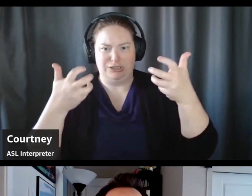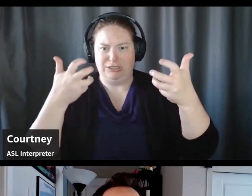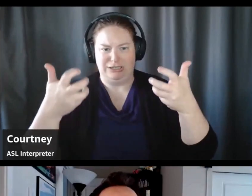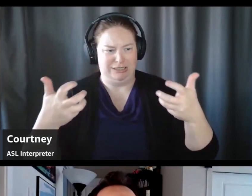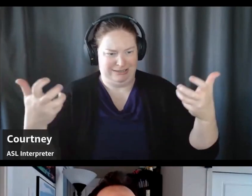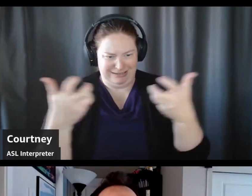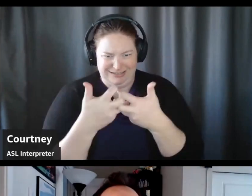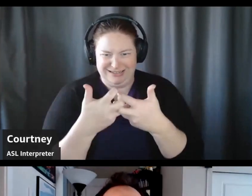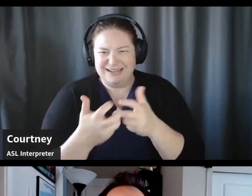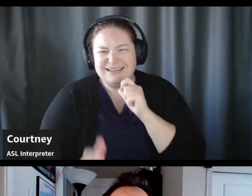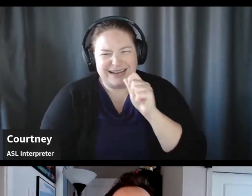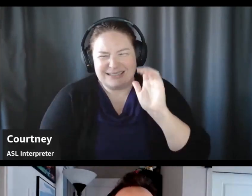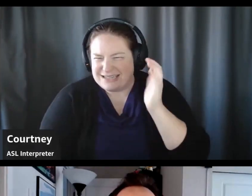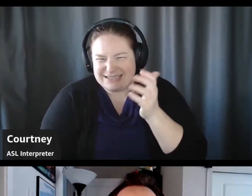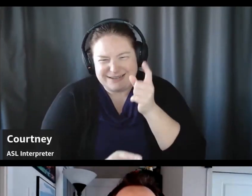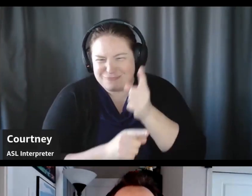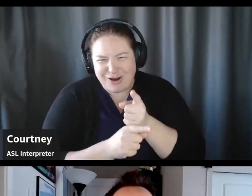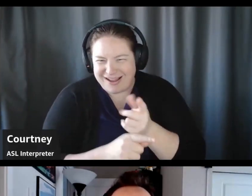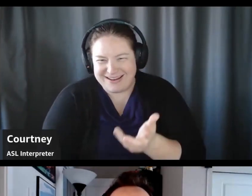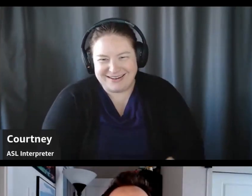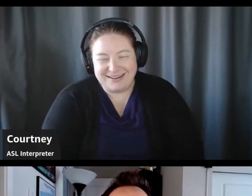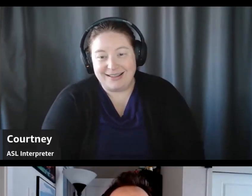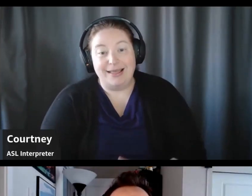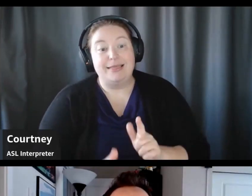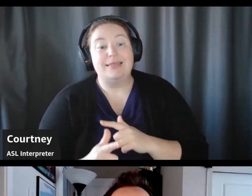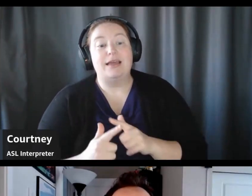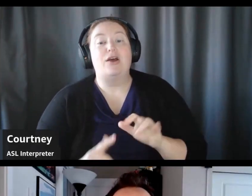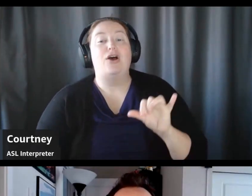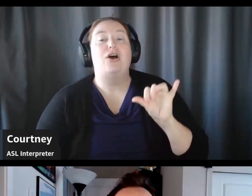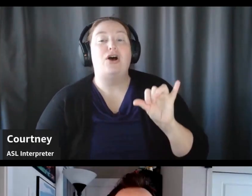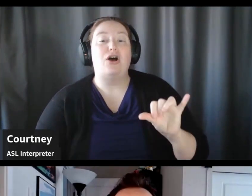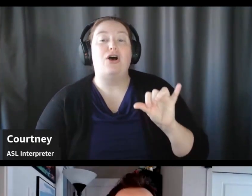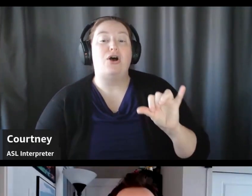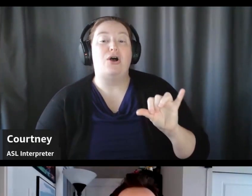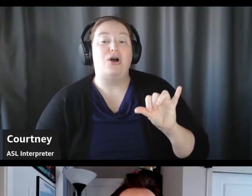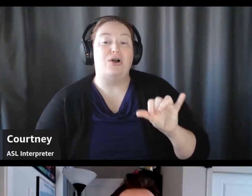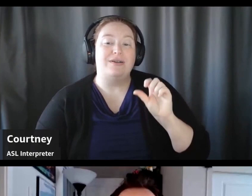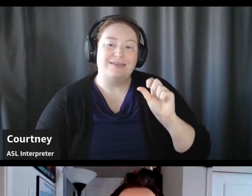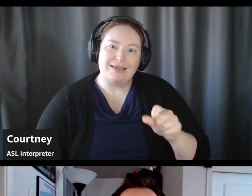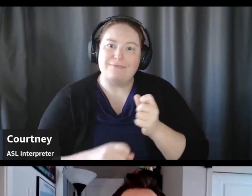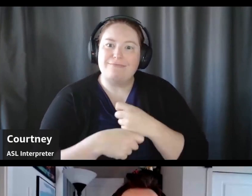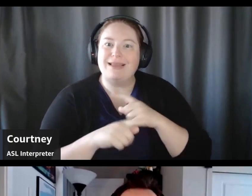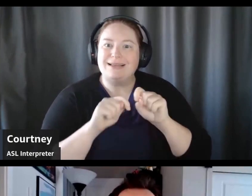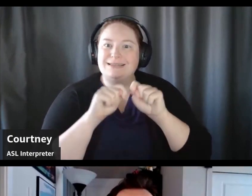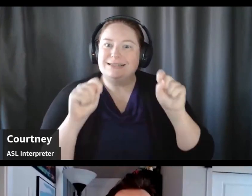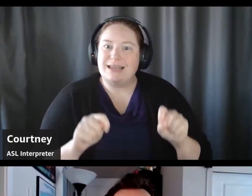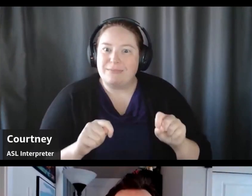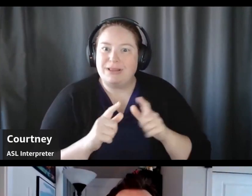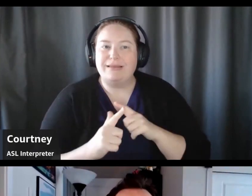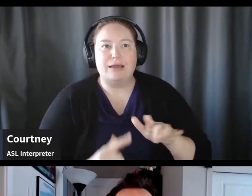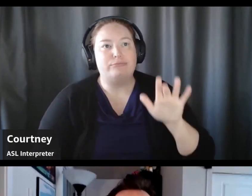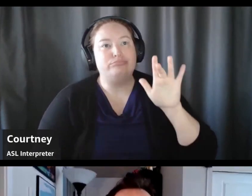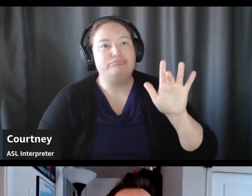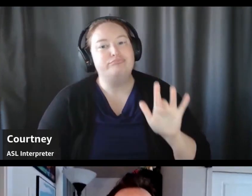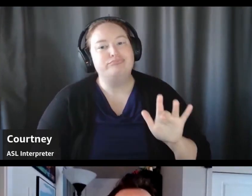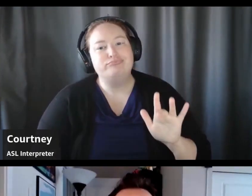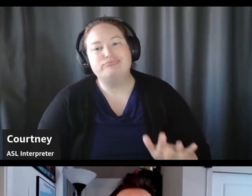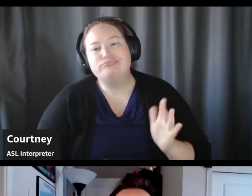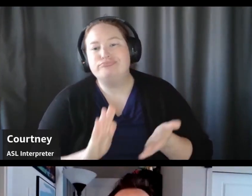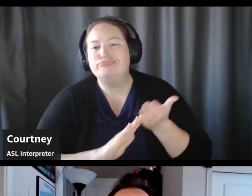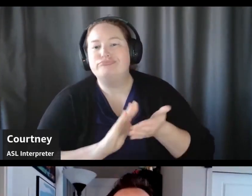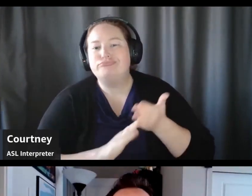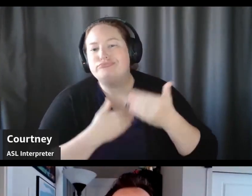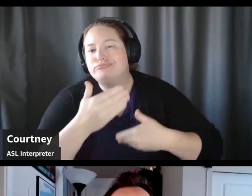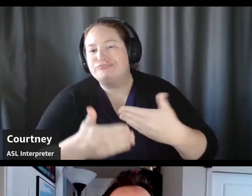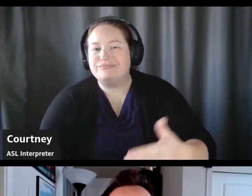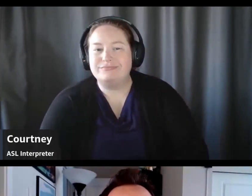just doesn't seem right. And then, when I found out, I was like, oh yeah, I can just make a formation template and then go boom, boom, boom. And James, I